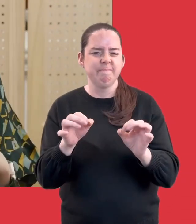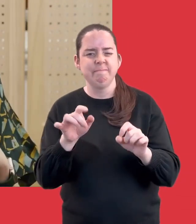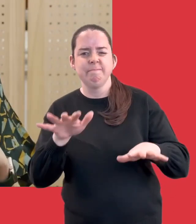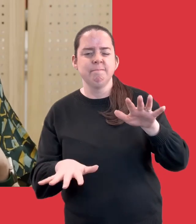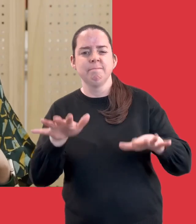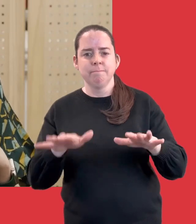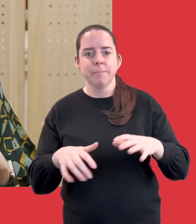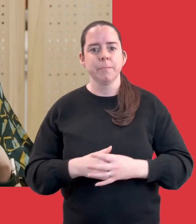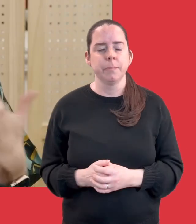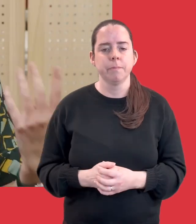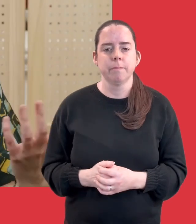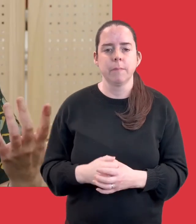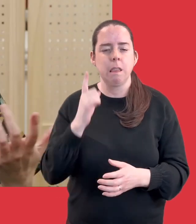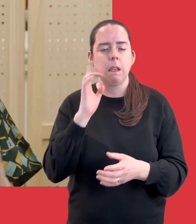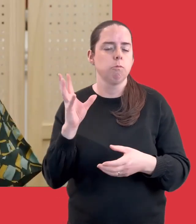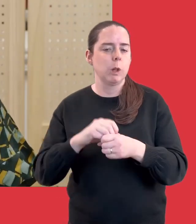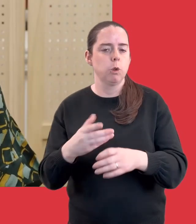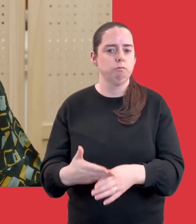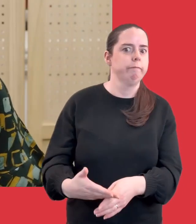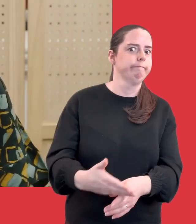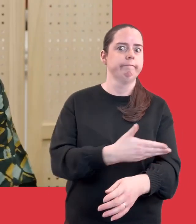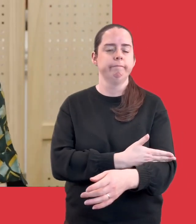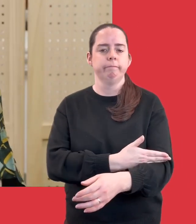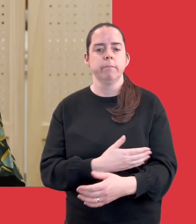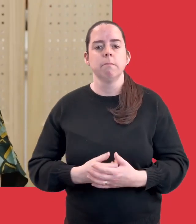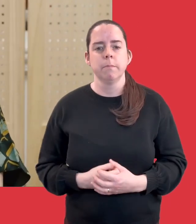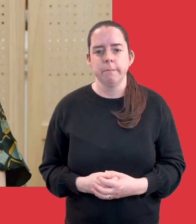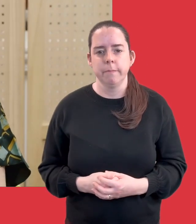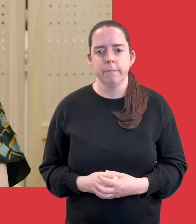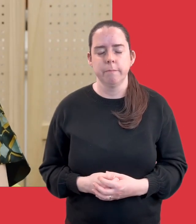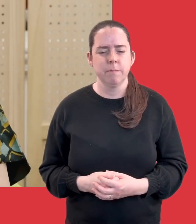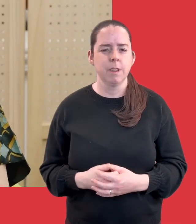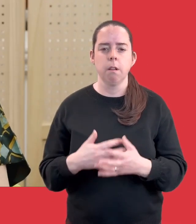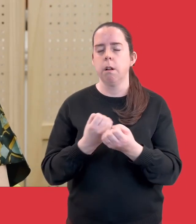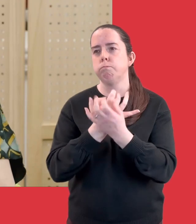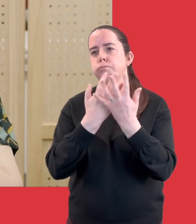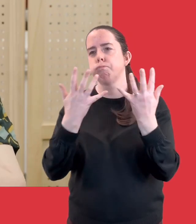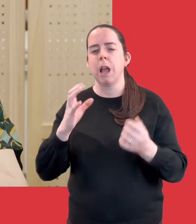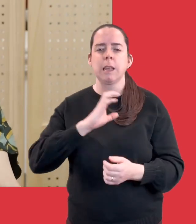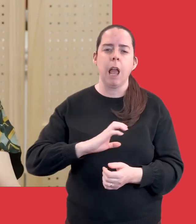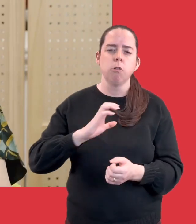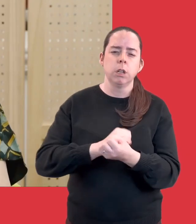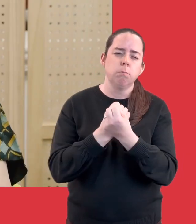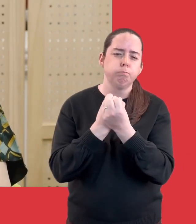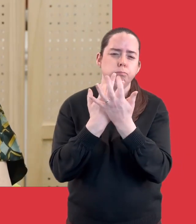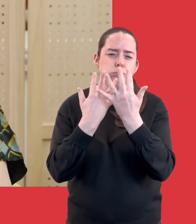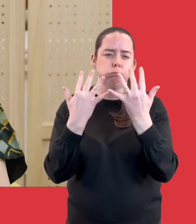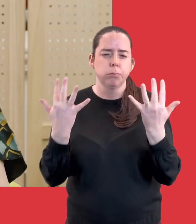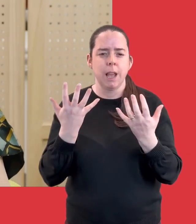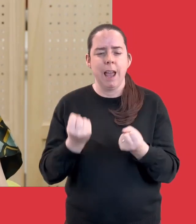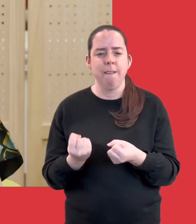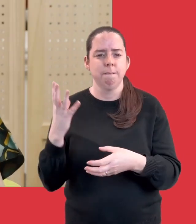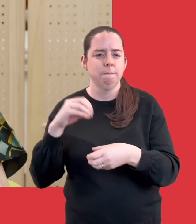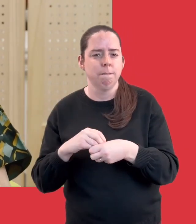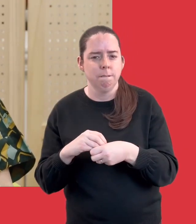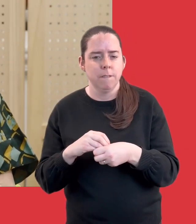that, was I think in the script from the very, very start. And there were 1,000 characters in it, of course,